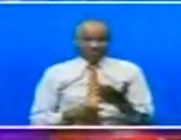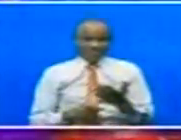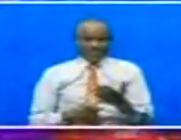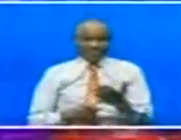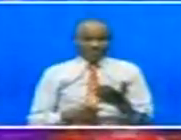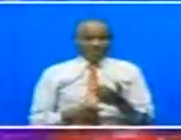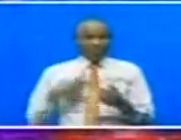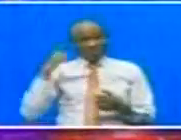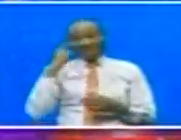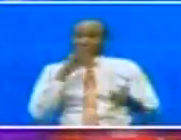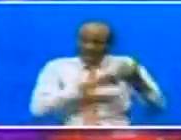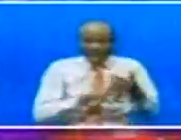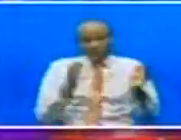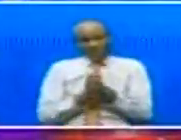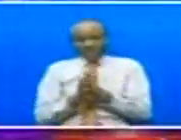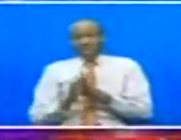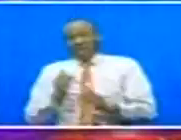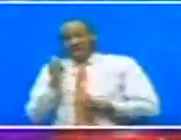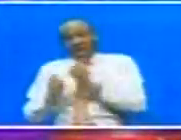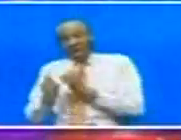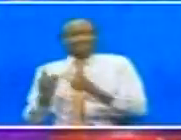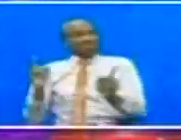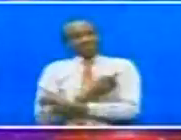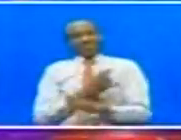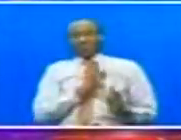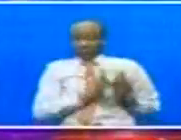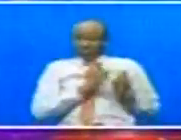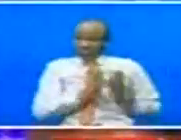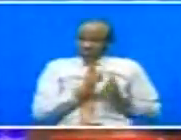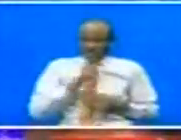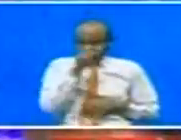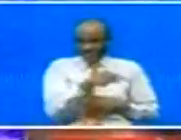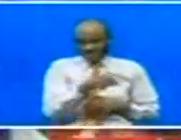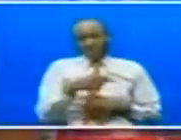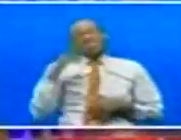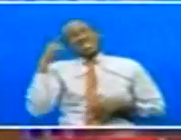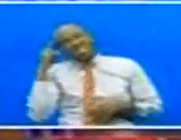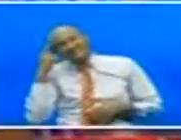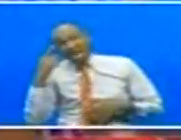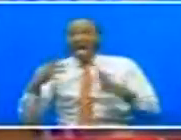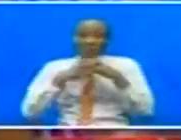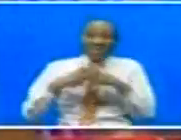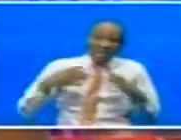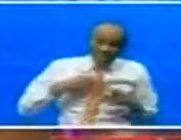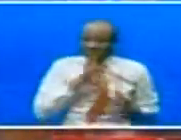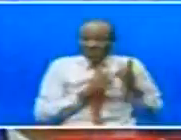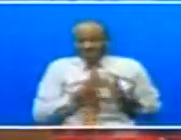Romance and marriage are two different things. They're two different things. And that's what we have in this country. Mm. We are romantic about the Americans. We are romantic about John